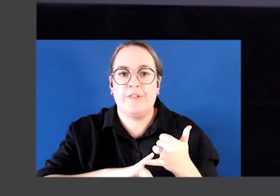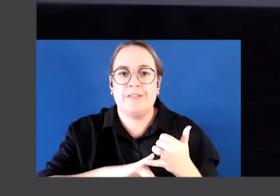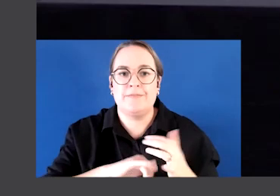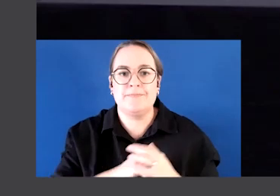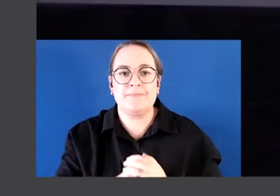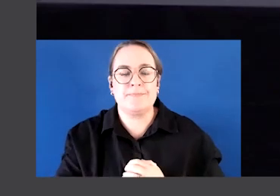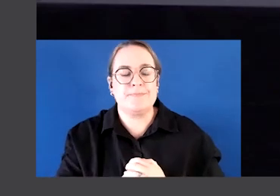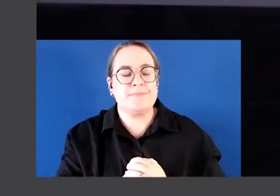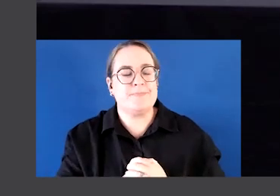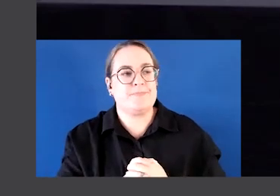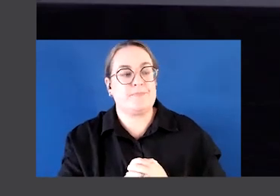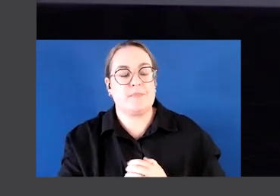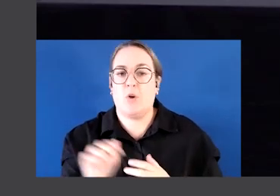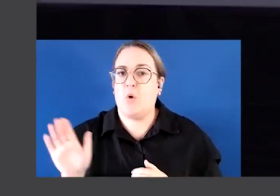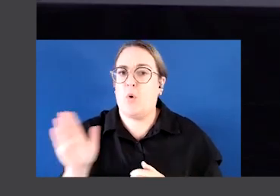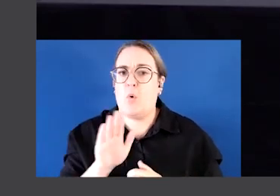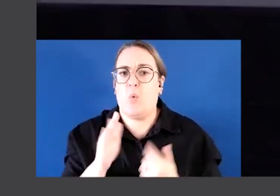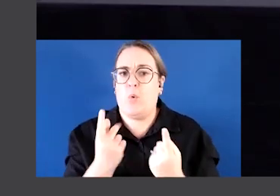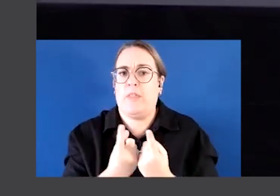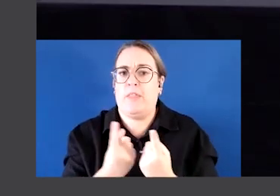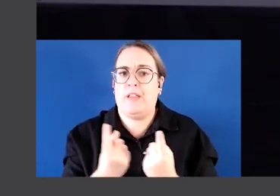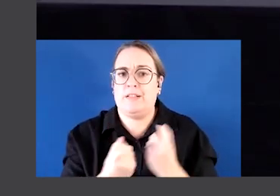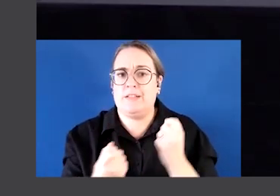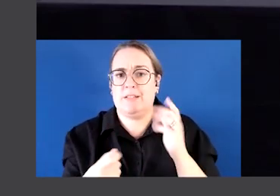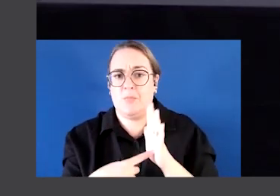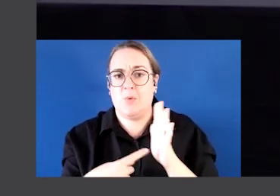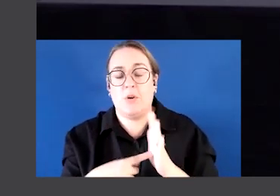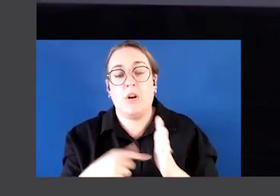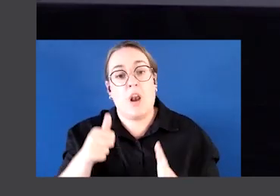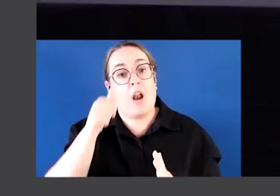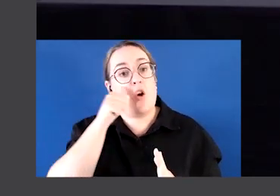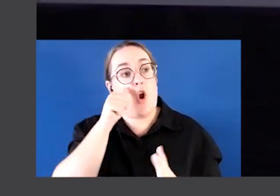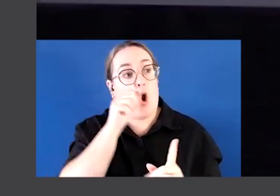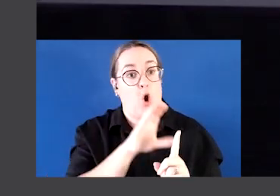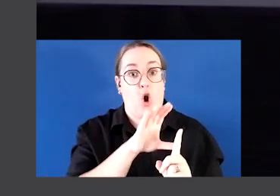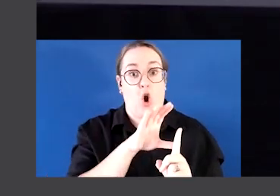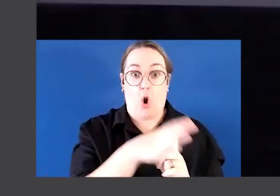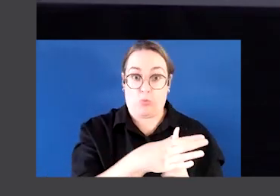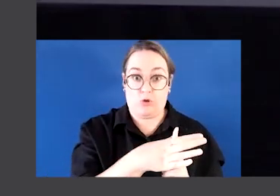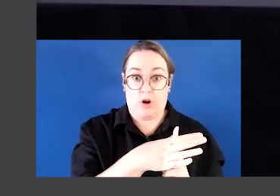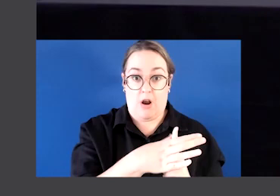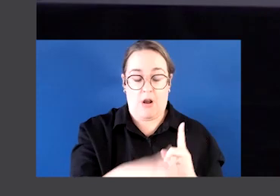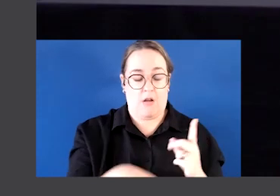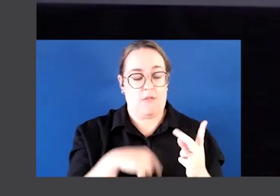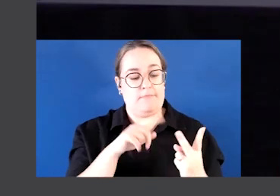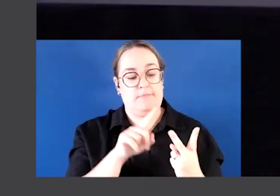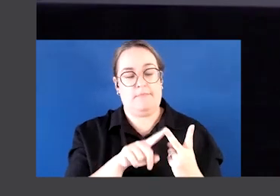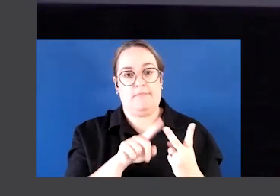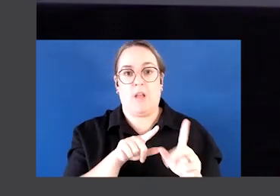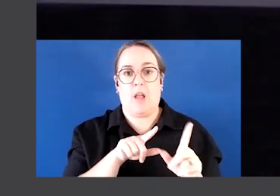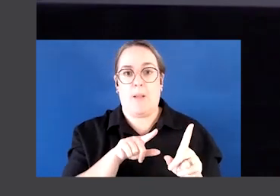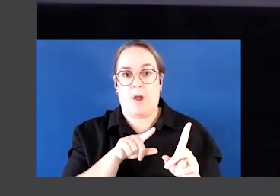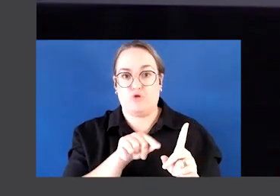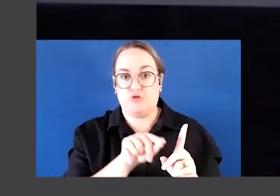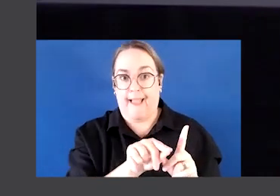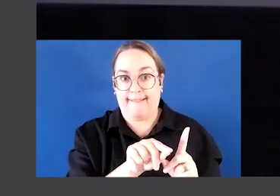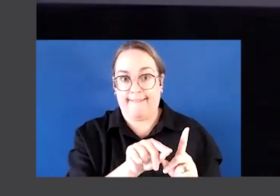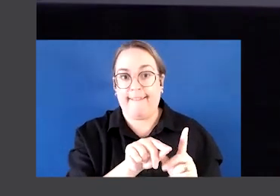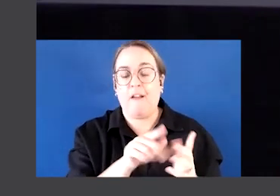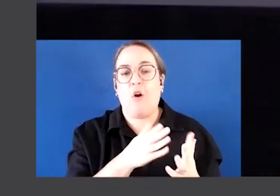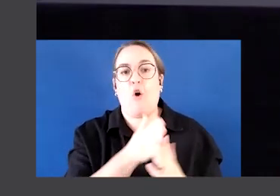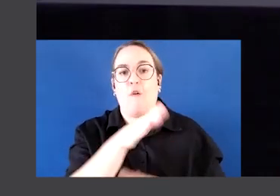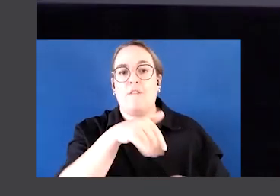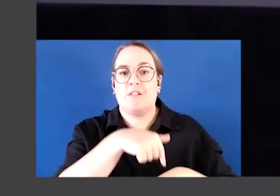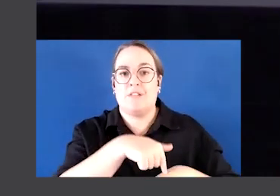public sector. All those things are important to not only know your culture, but to track it